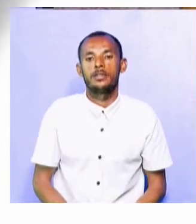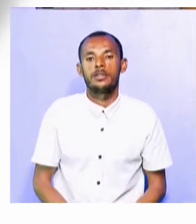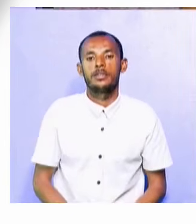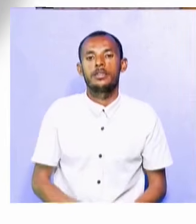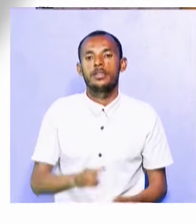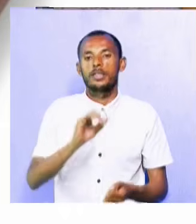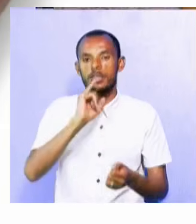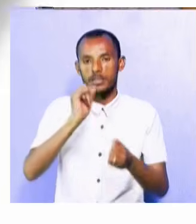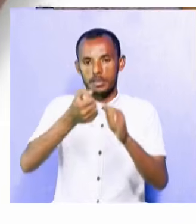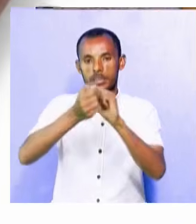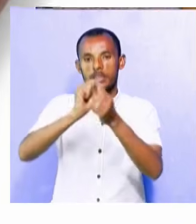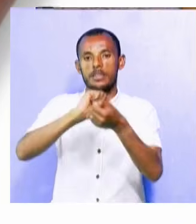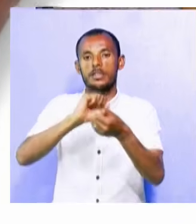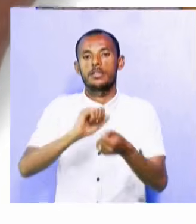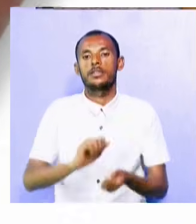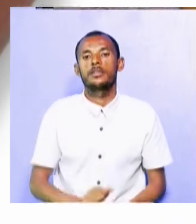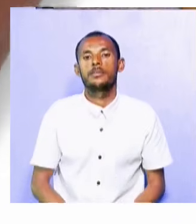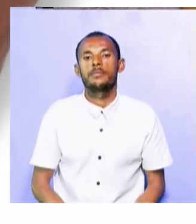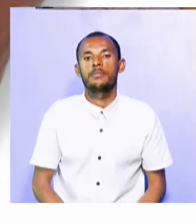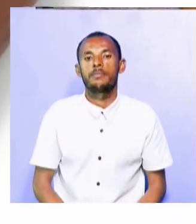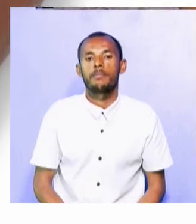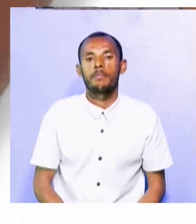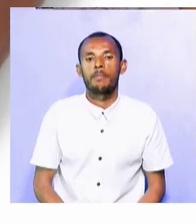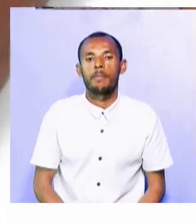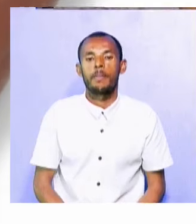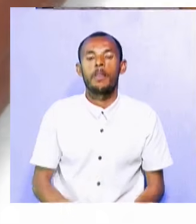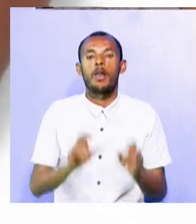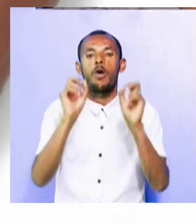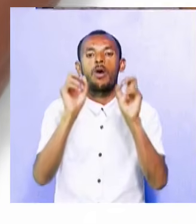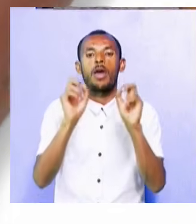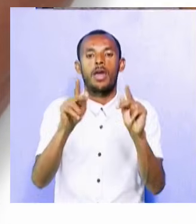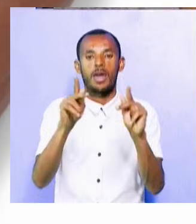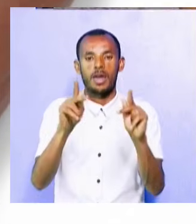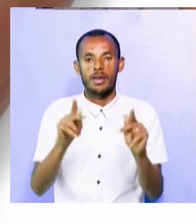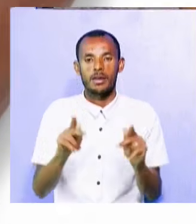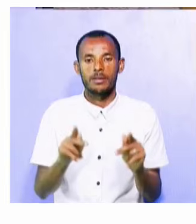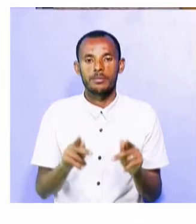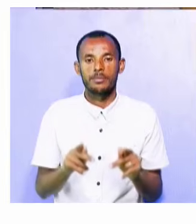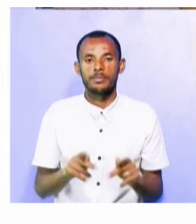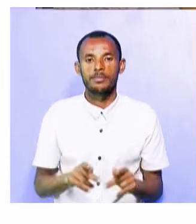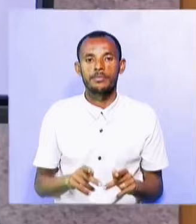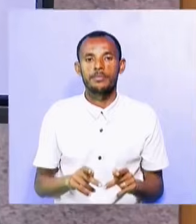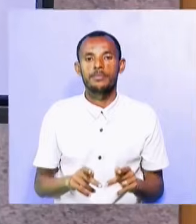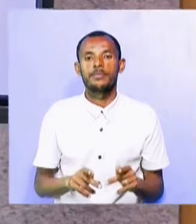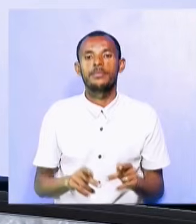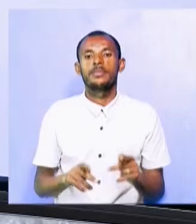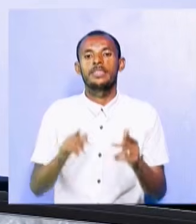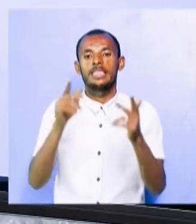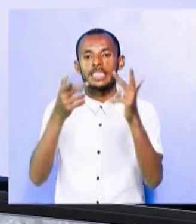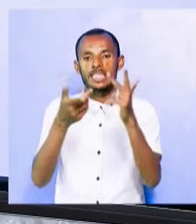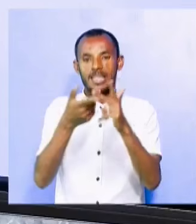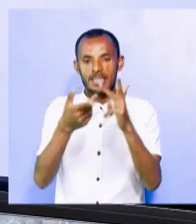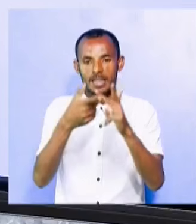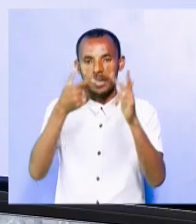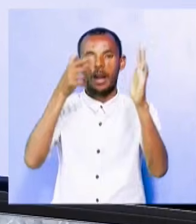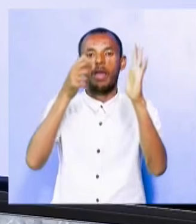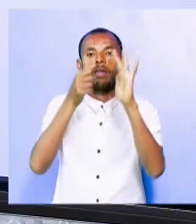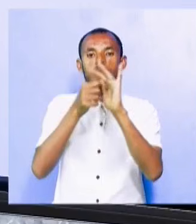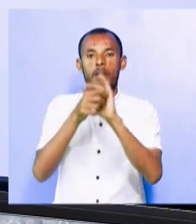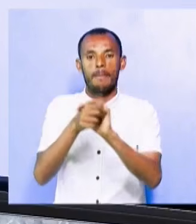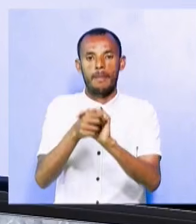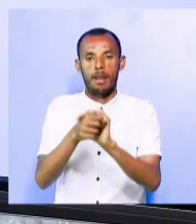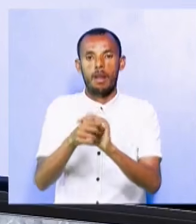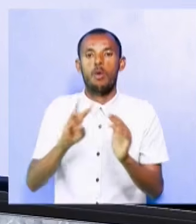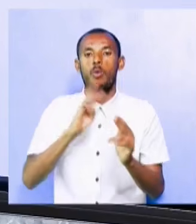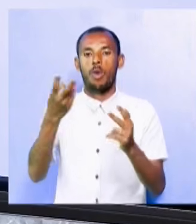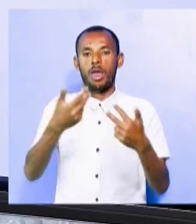Okay. in the third example,